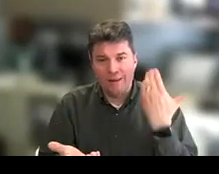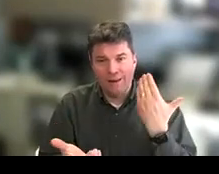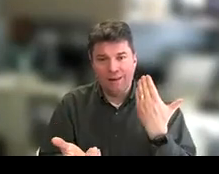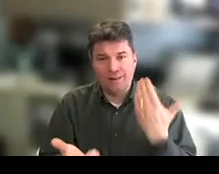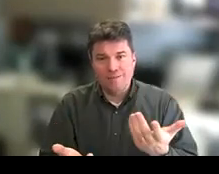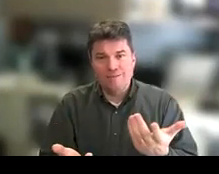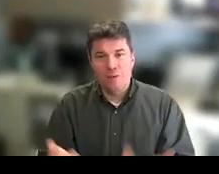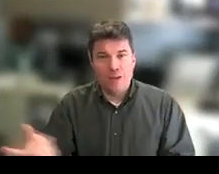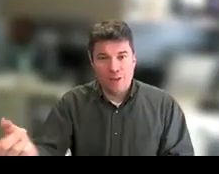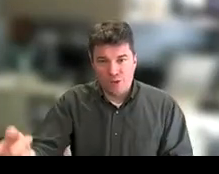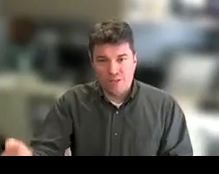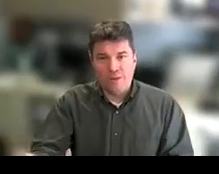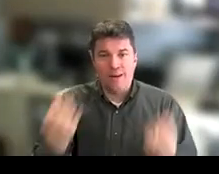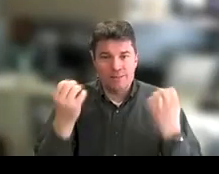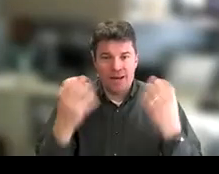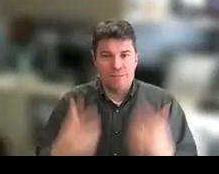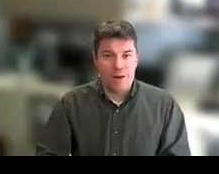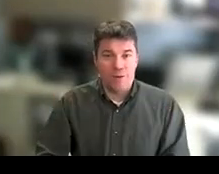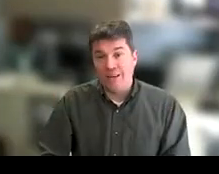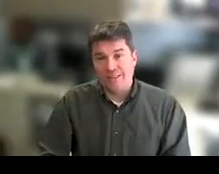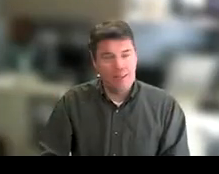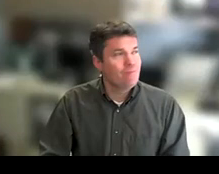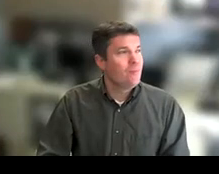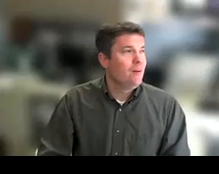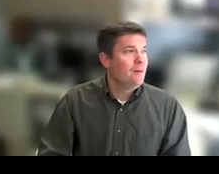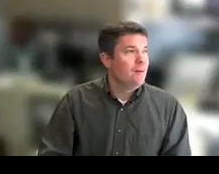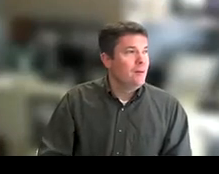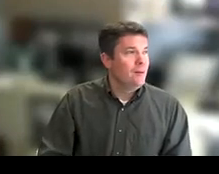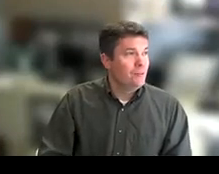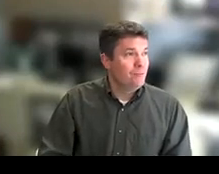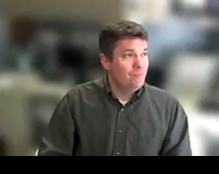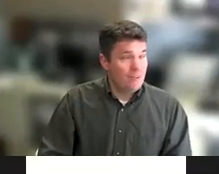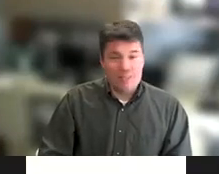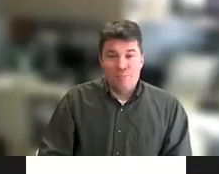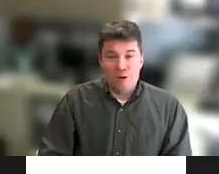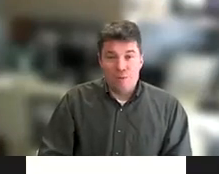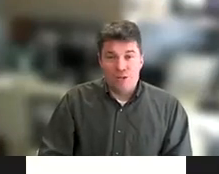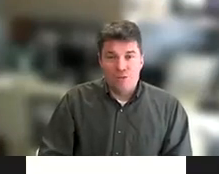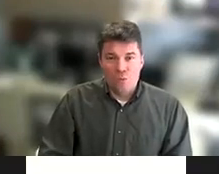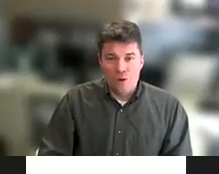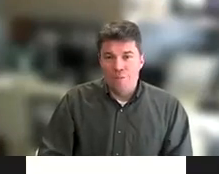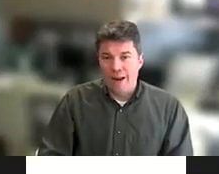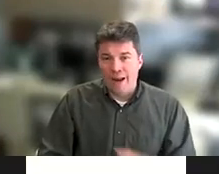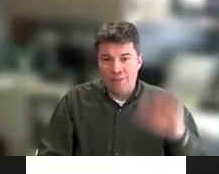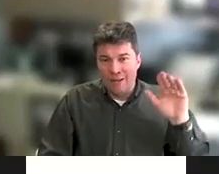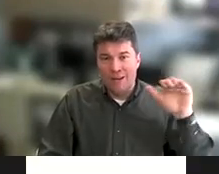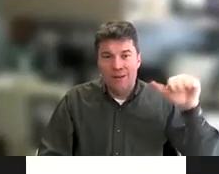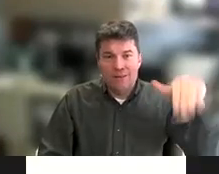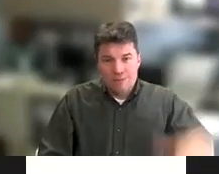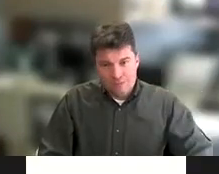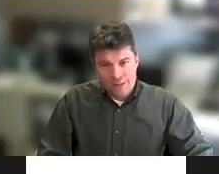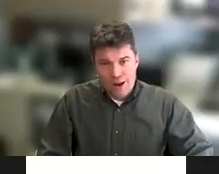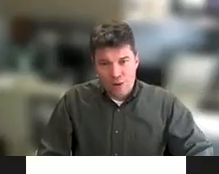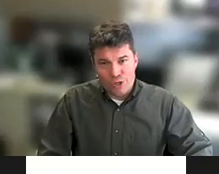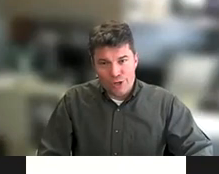what I say, and when the other person speaks, sign back what they say. This is pretty much what began